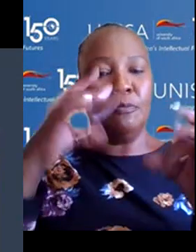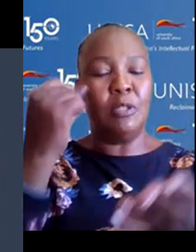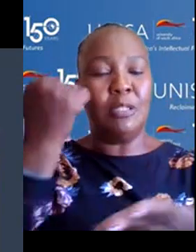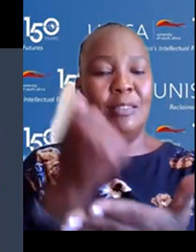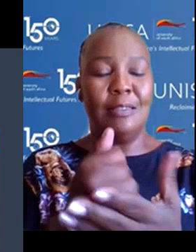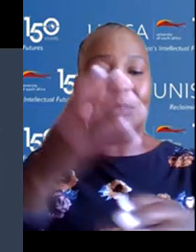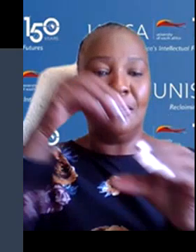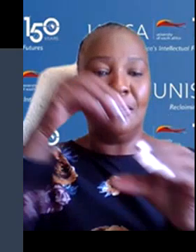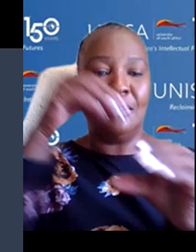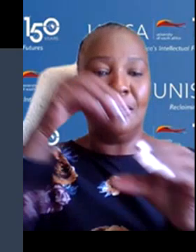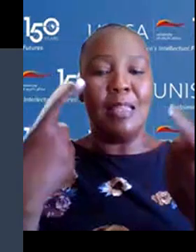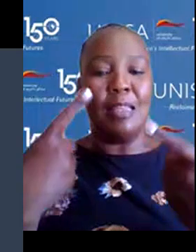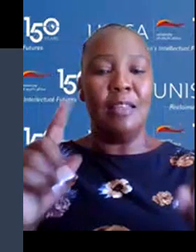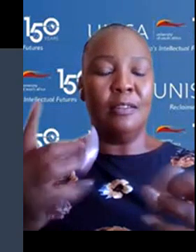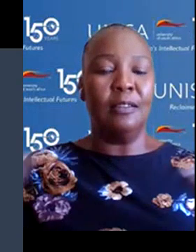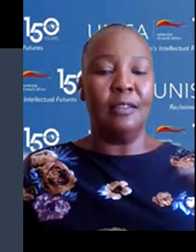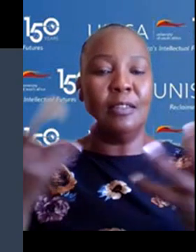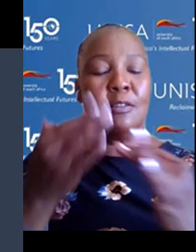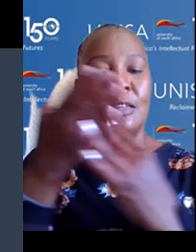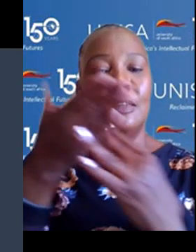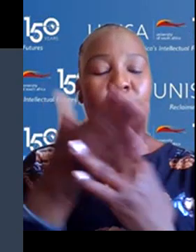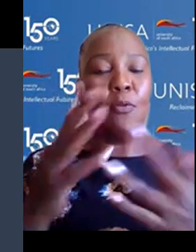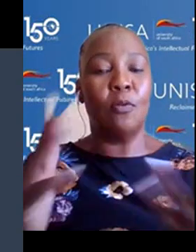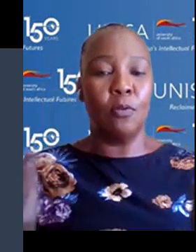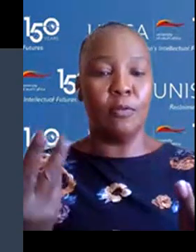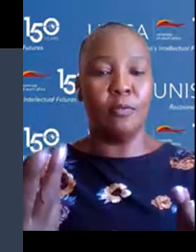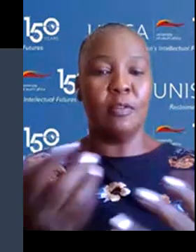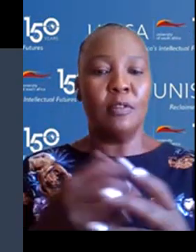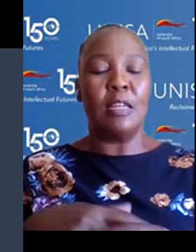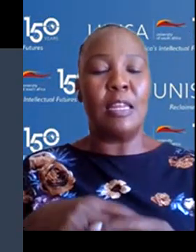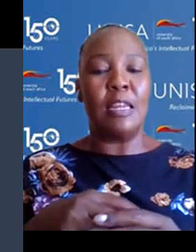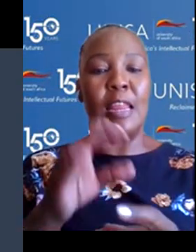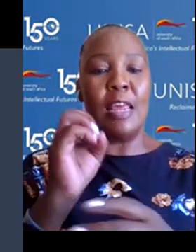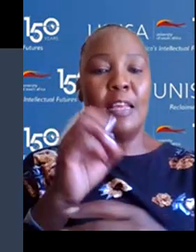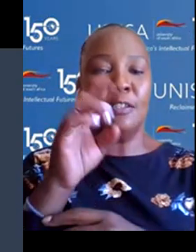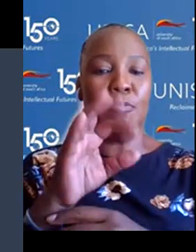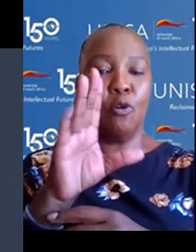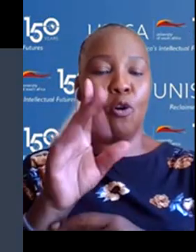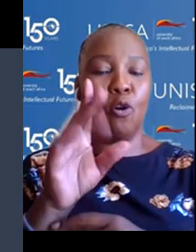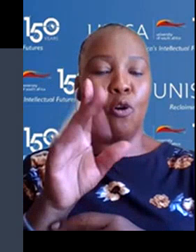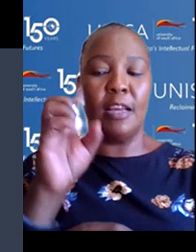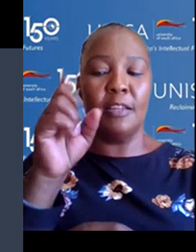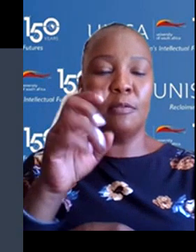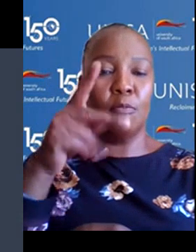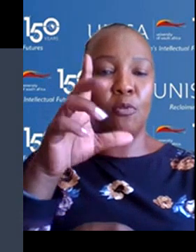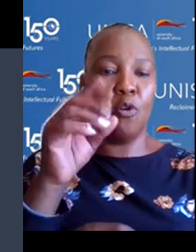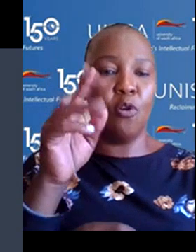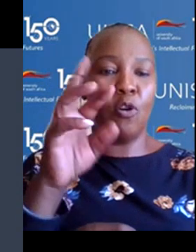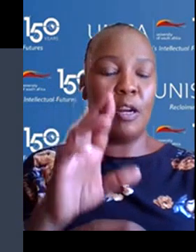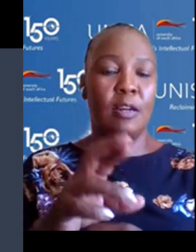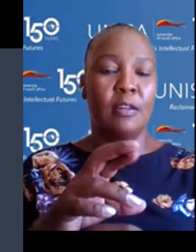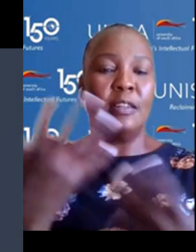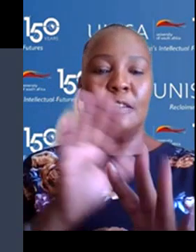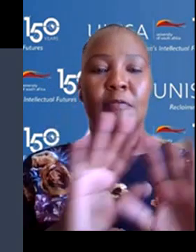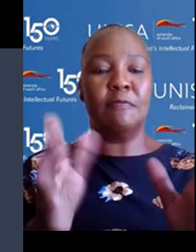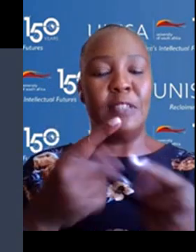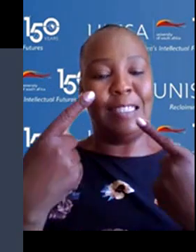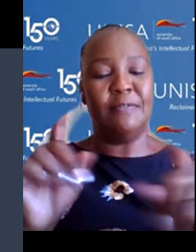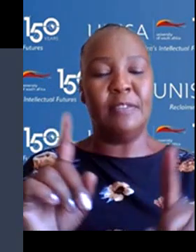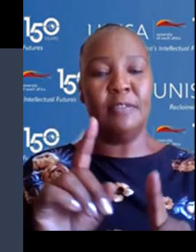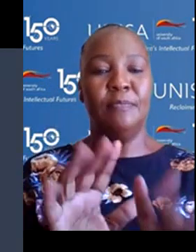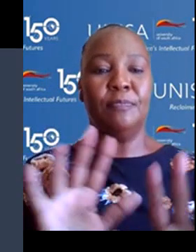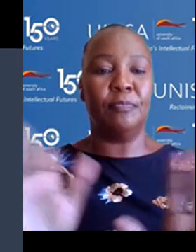the difference is now you're accessing it through your Explorer, your Windows Explorer, File Explorer. That's the difference,